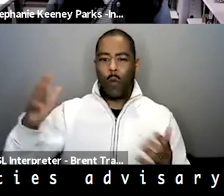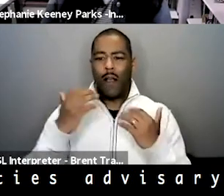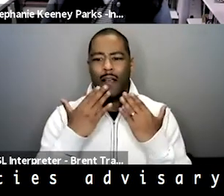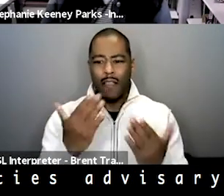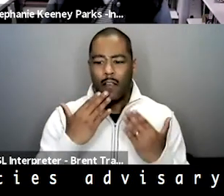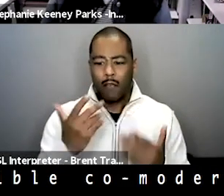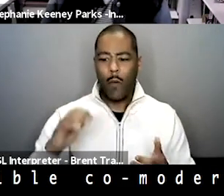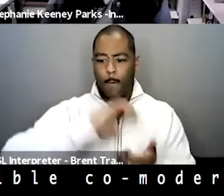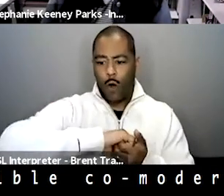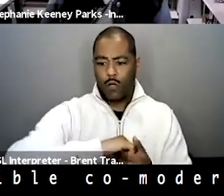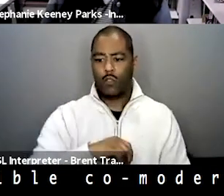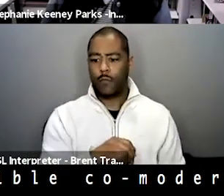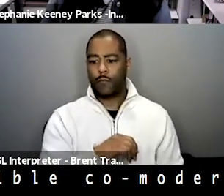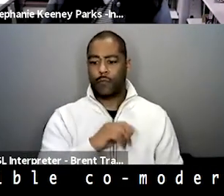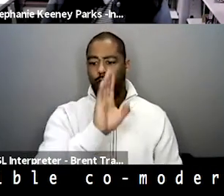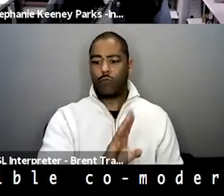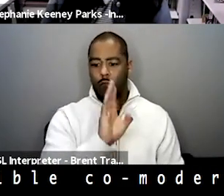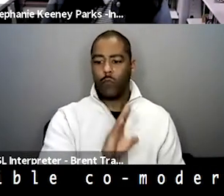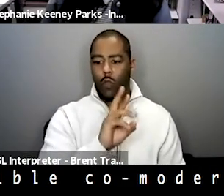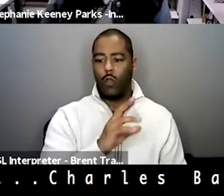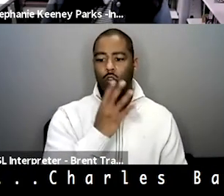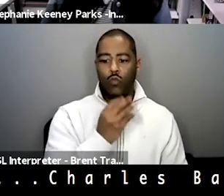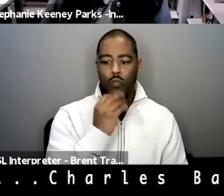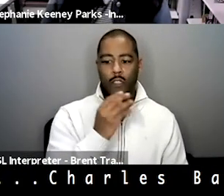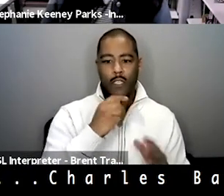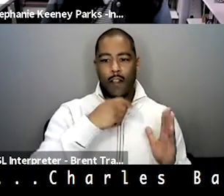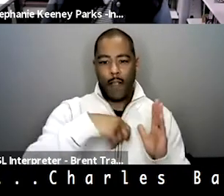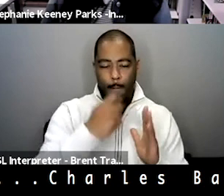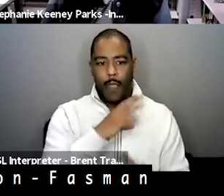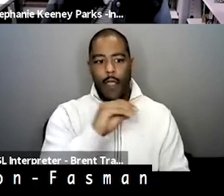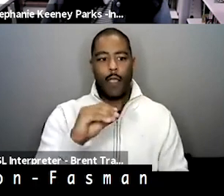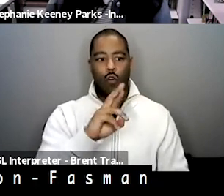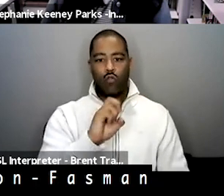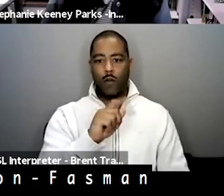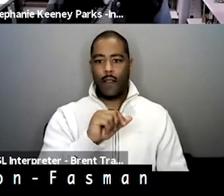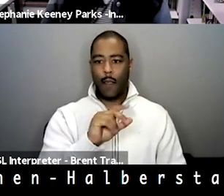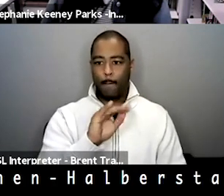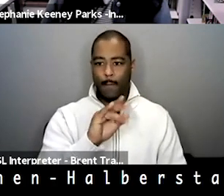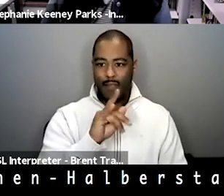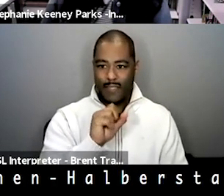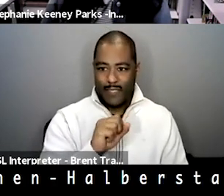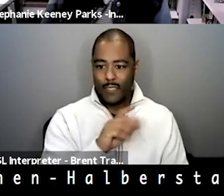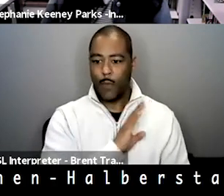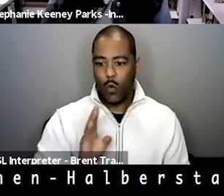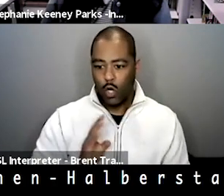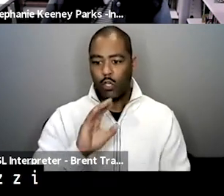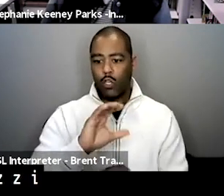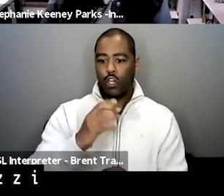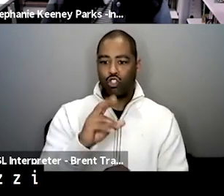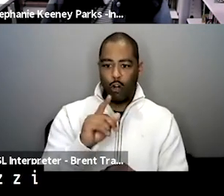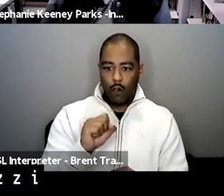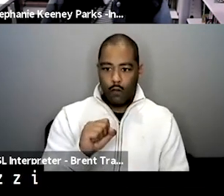Board and the ReelAbilities Advisory Board and my incredible co-moderators this year, Charles Baldwin, Judy Bolton-Fassman,